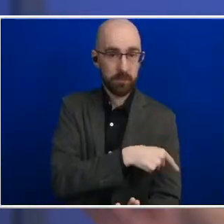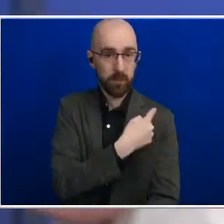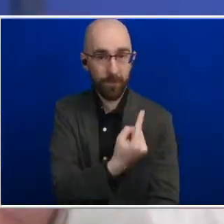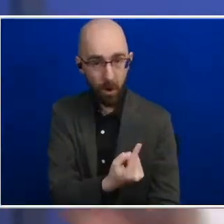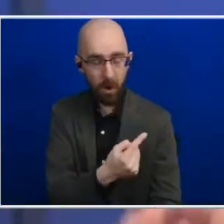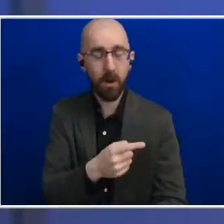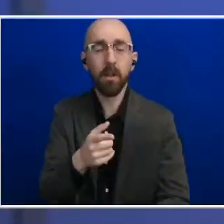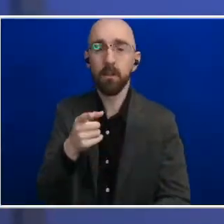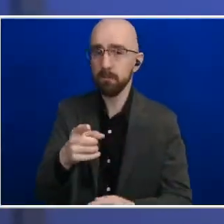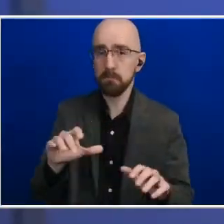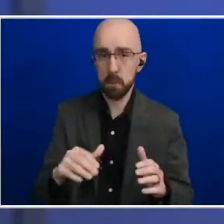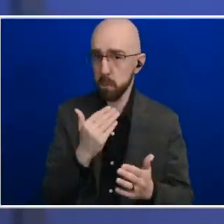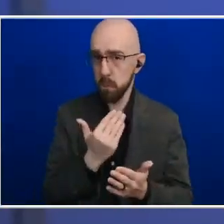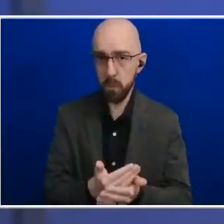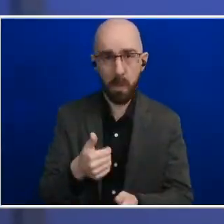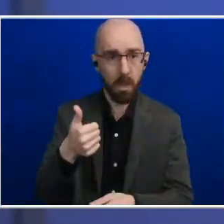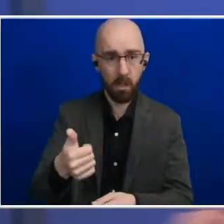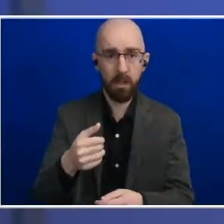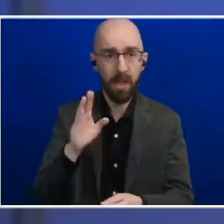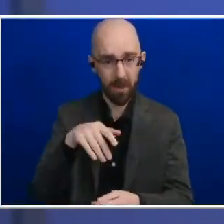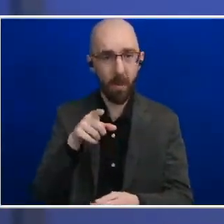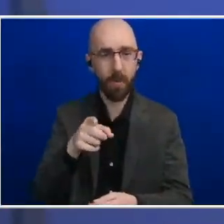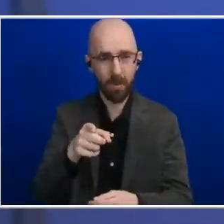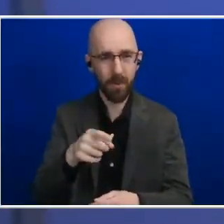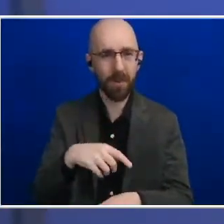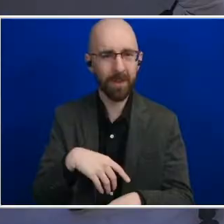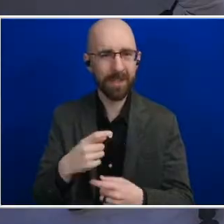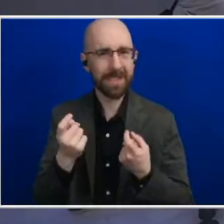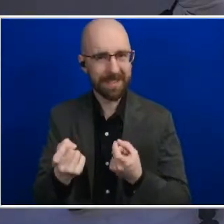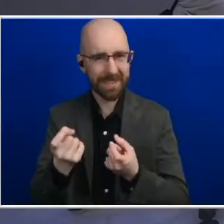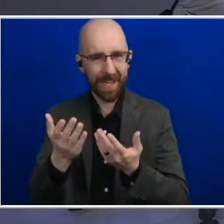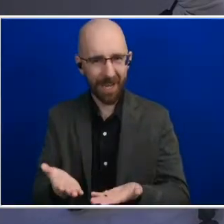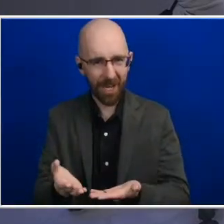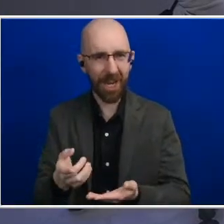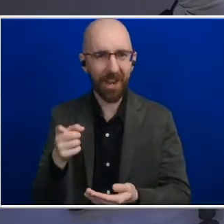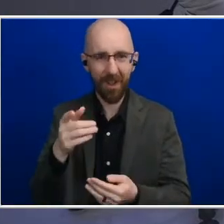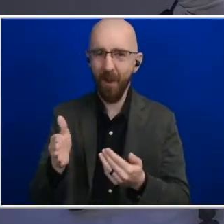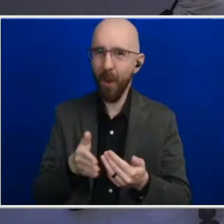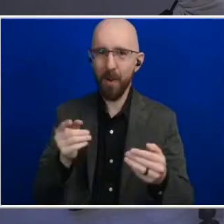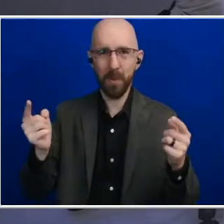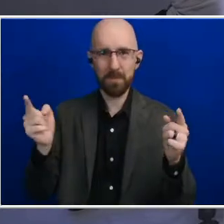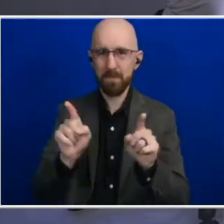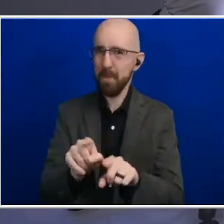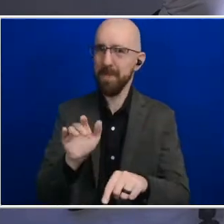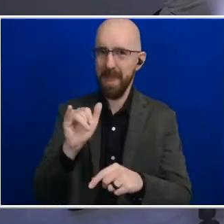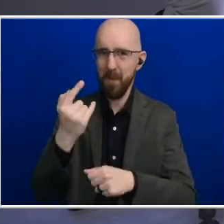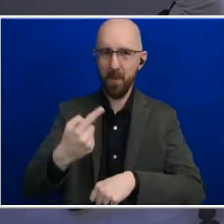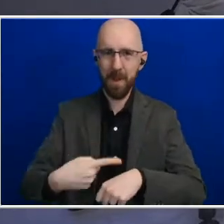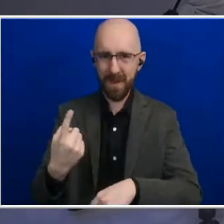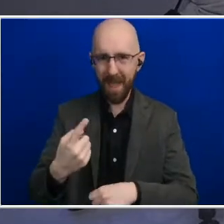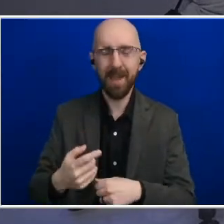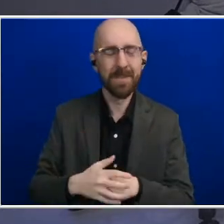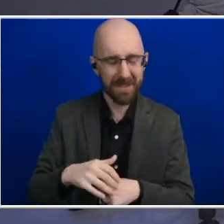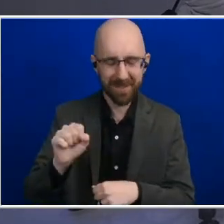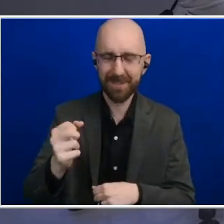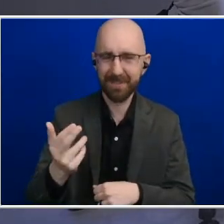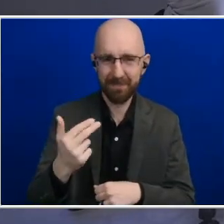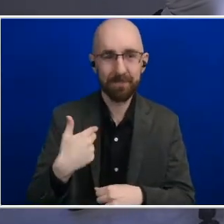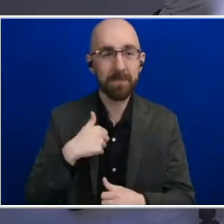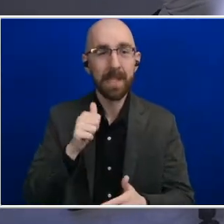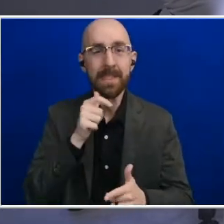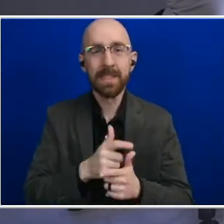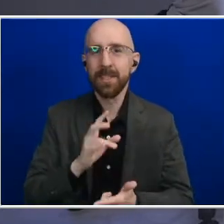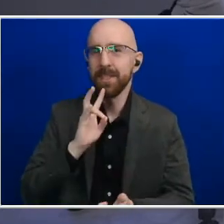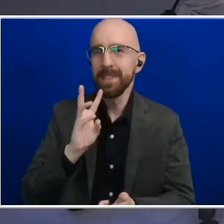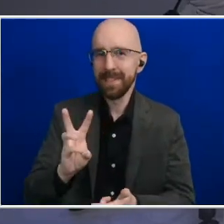well. I know you're a skier too, Steve. Yeah, we almost ran into each other that one time. That's right. Well, my sister's 76, so I shout out to her